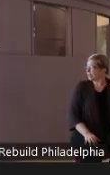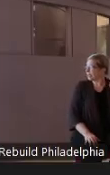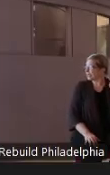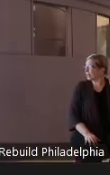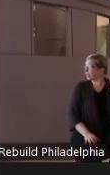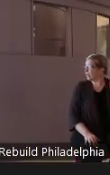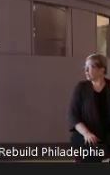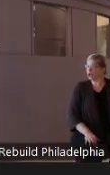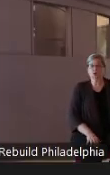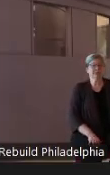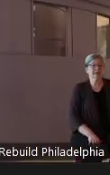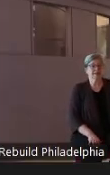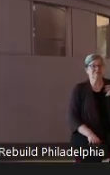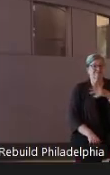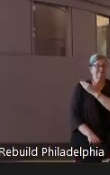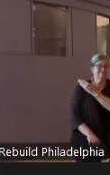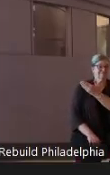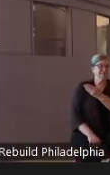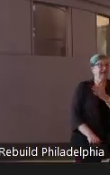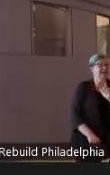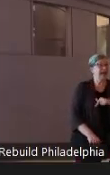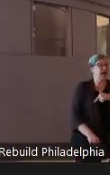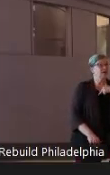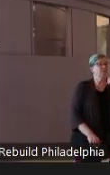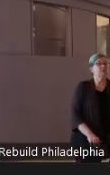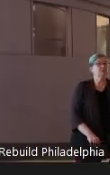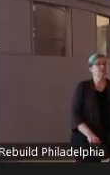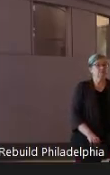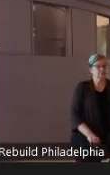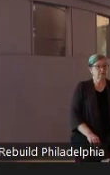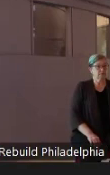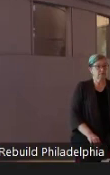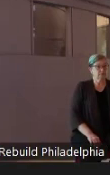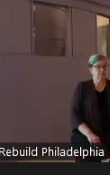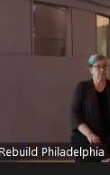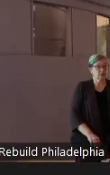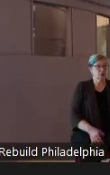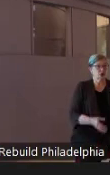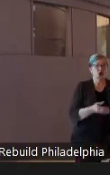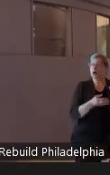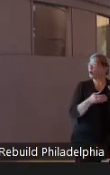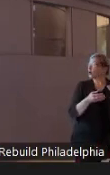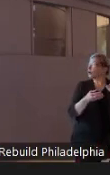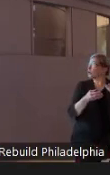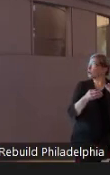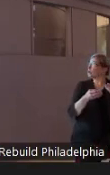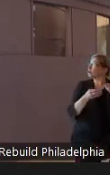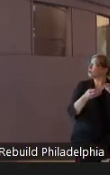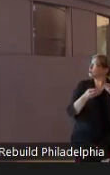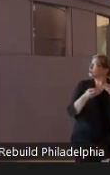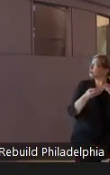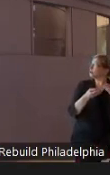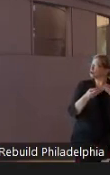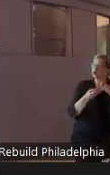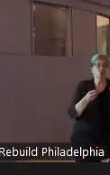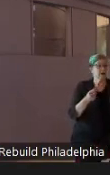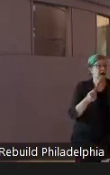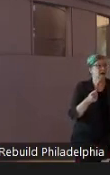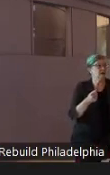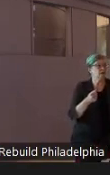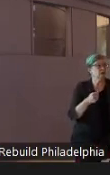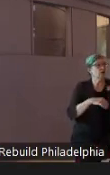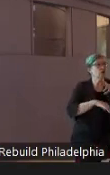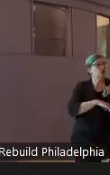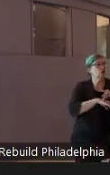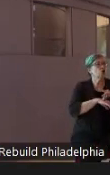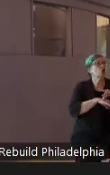Lowry. With that, I will turn it over to Ground Reconsidered. Is that correct?